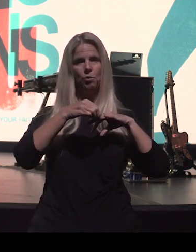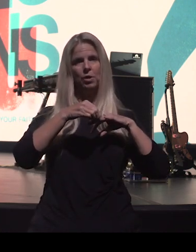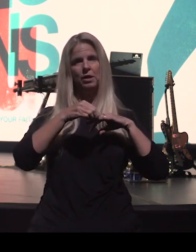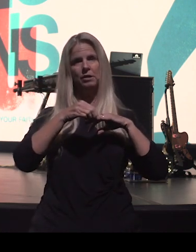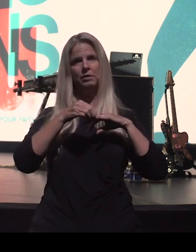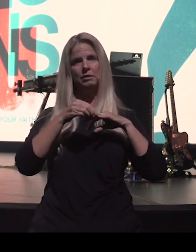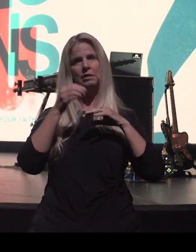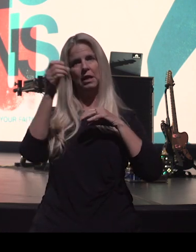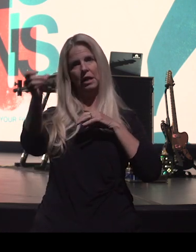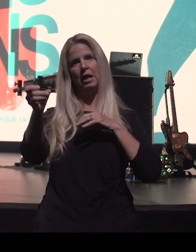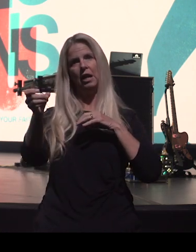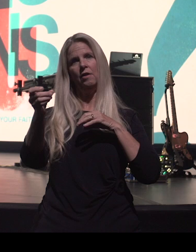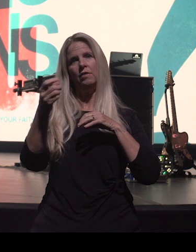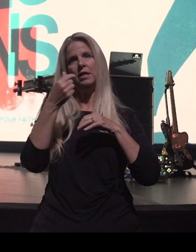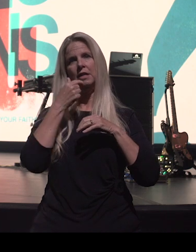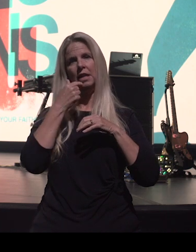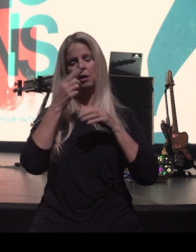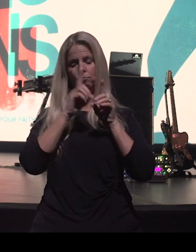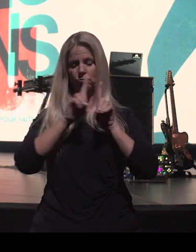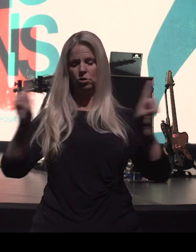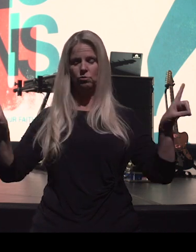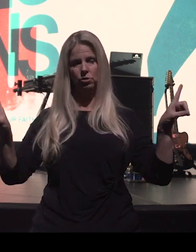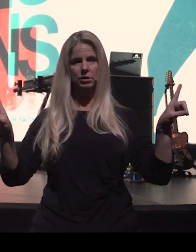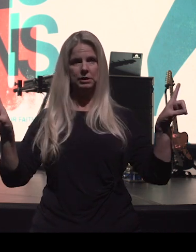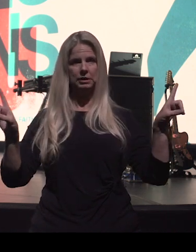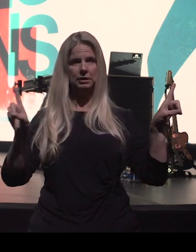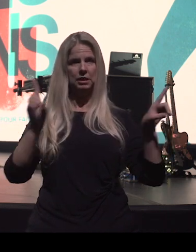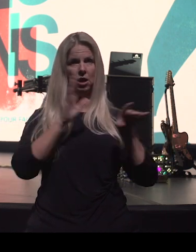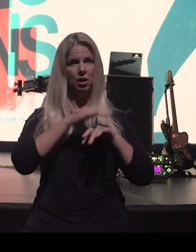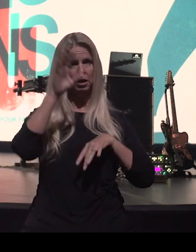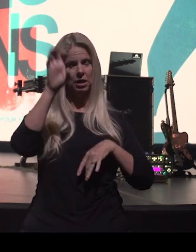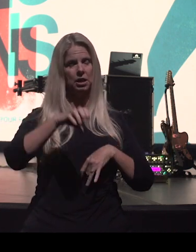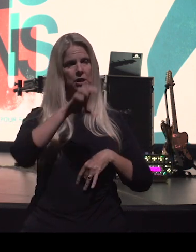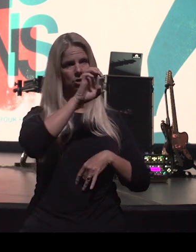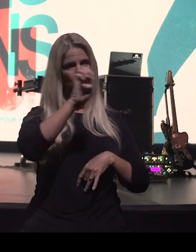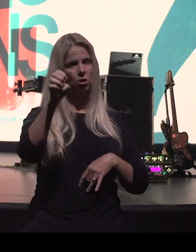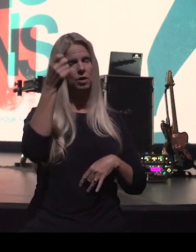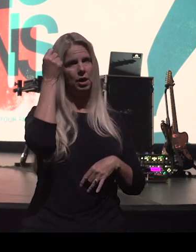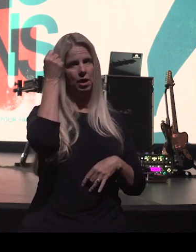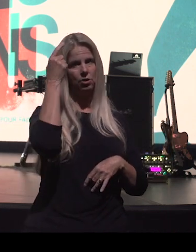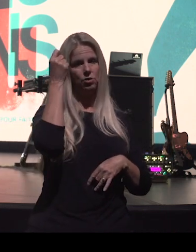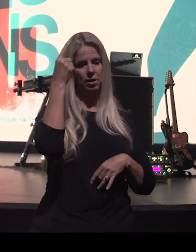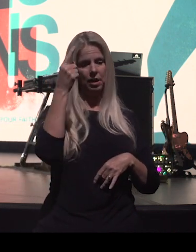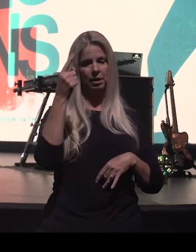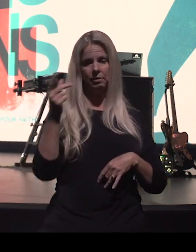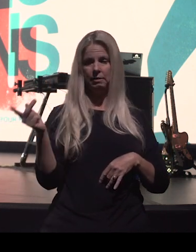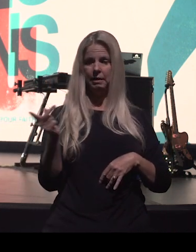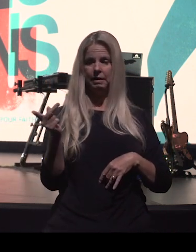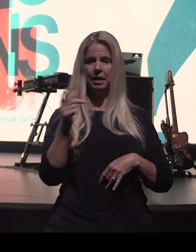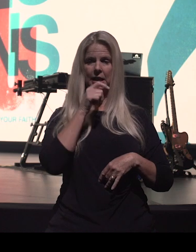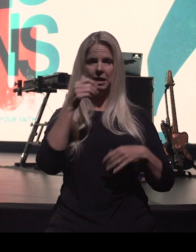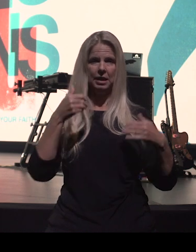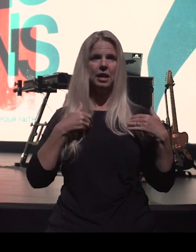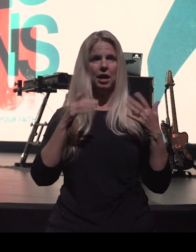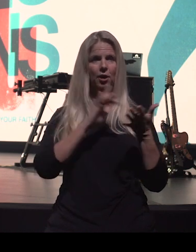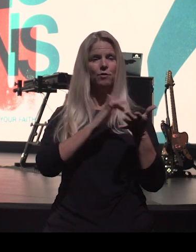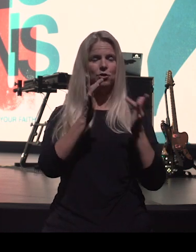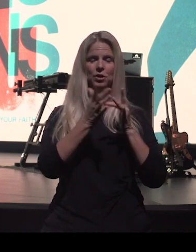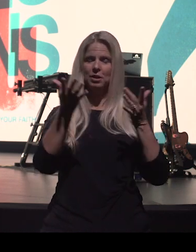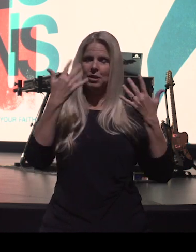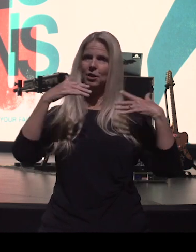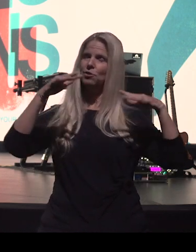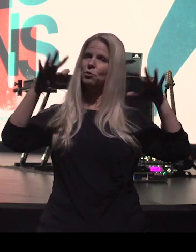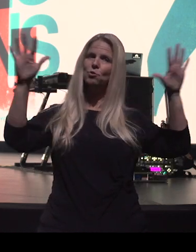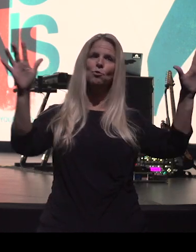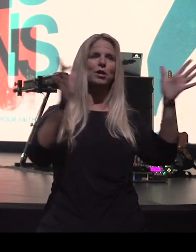divorce." And on Easter, they realized that they didn't have Jesus, and they turned their lives over to Jesus, and they were baptized.